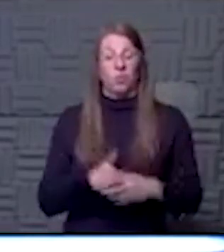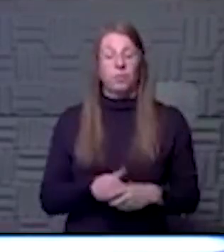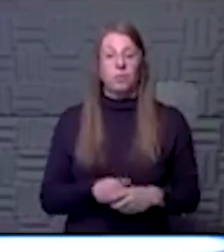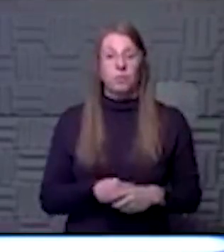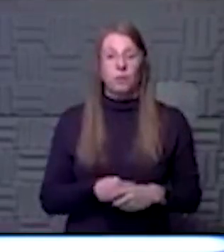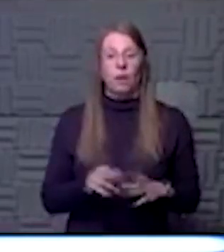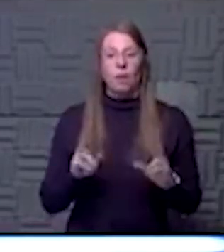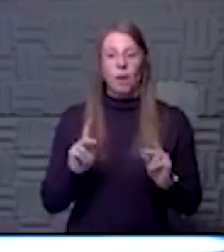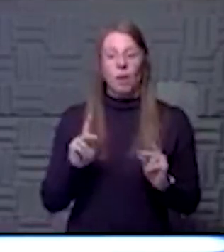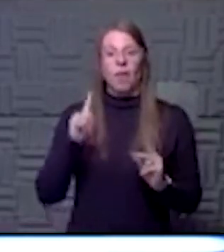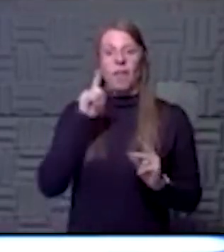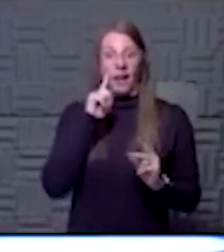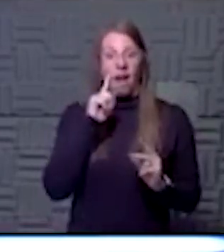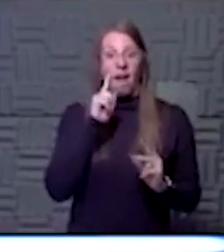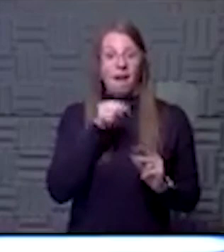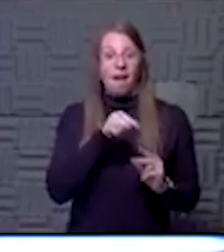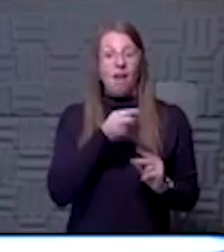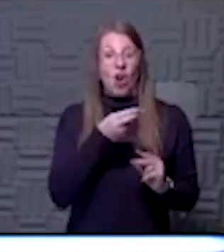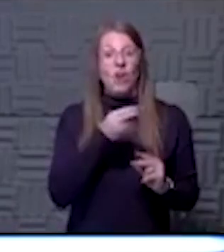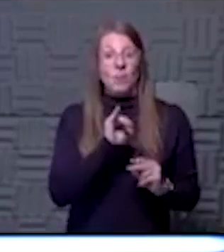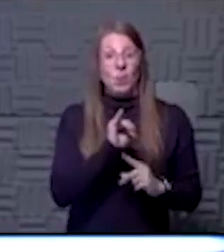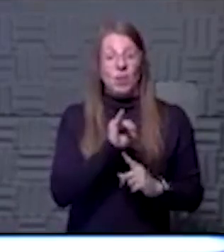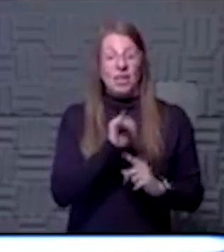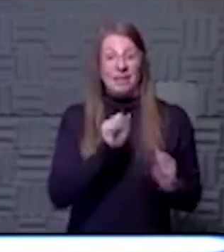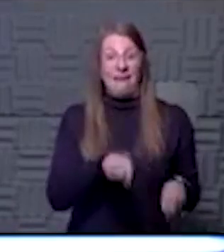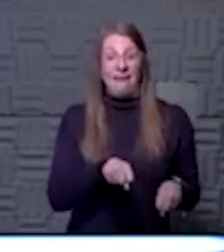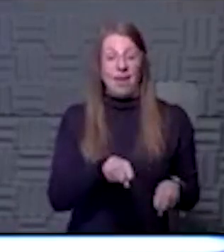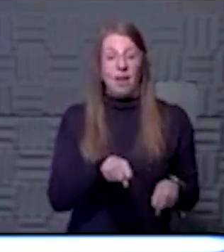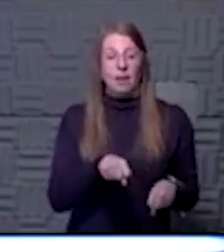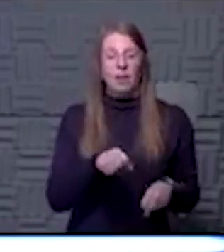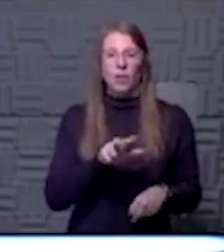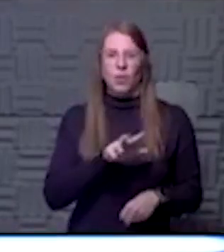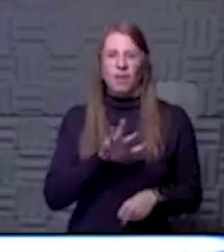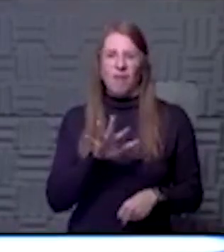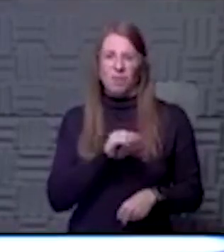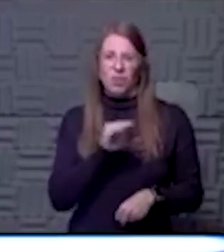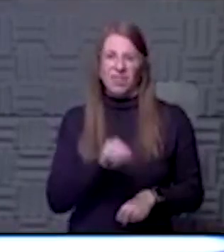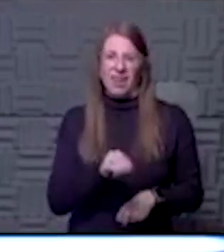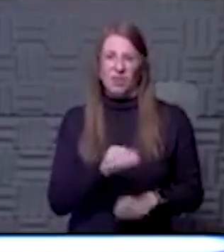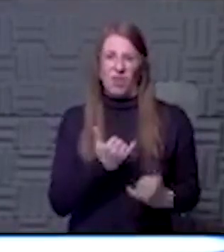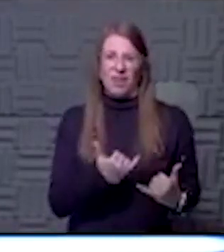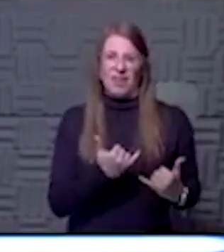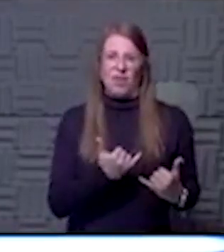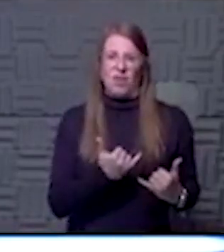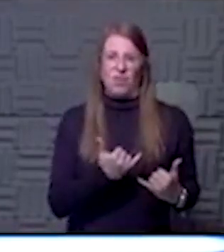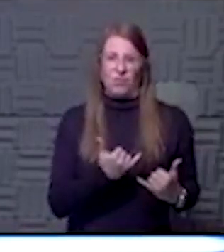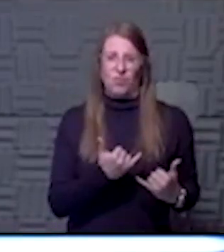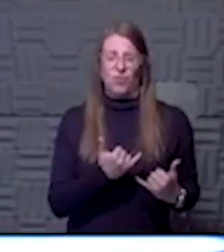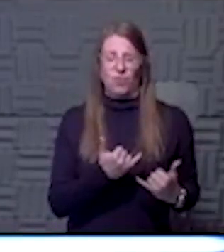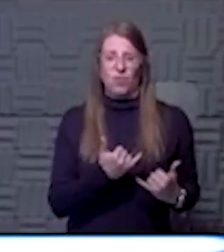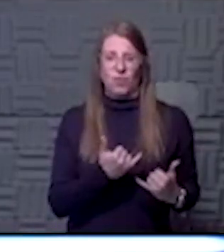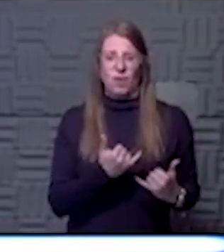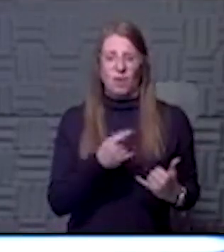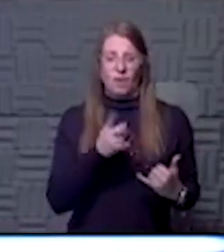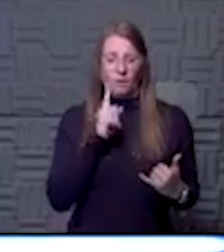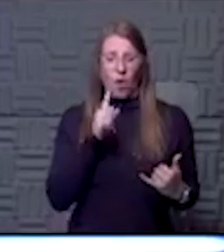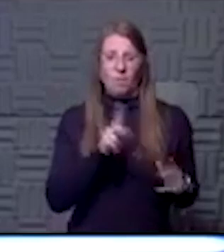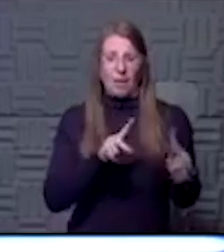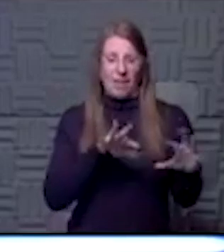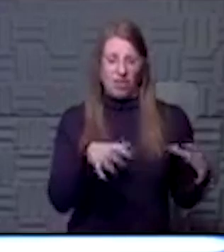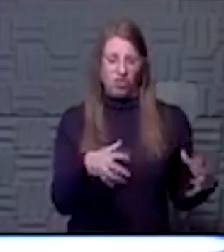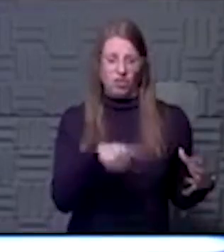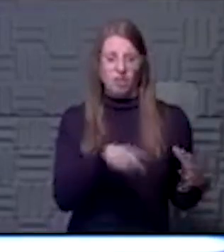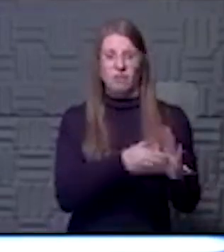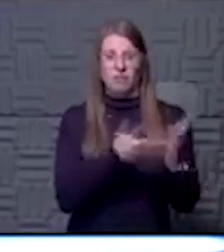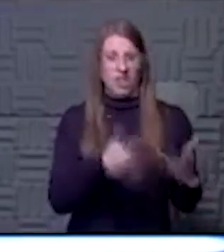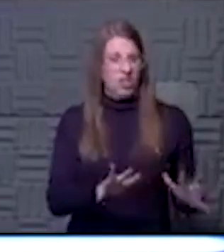believing that we could get to herd immunity. Well, right now we're at around 3 to 5% population that's been infected. So that's